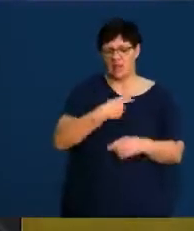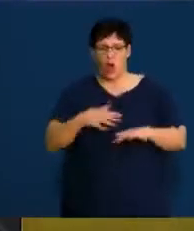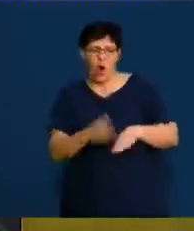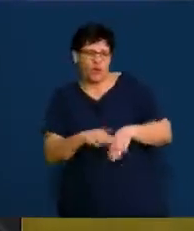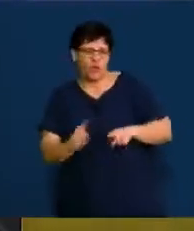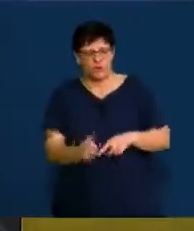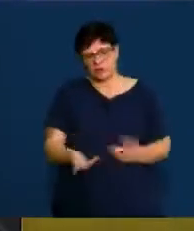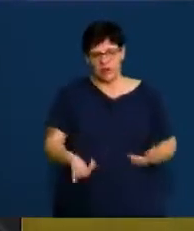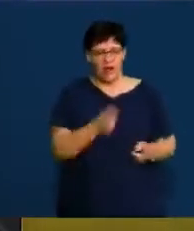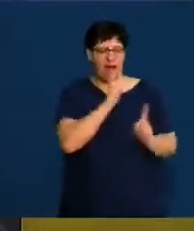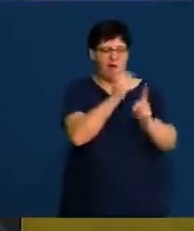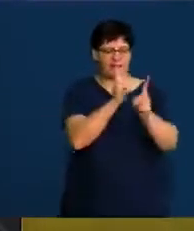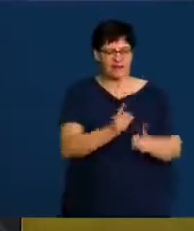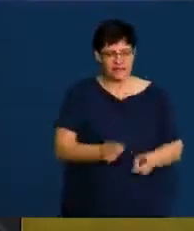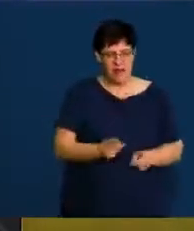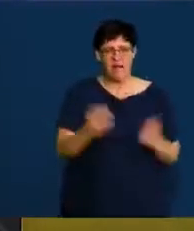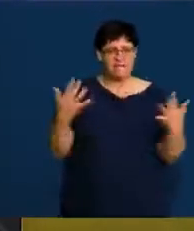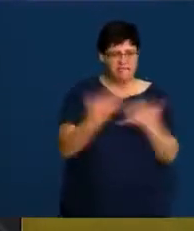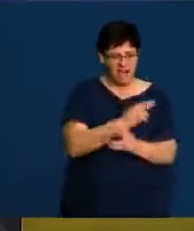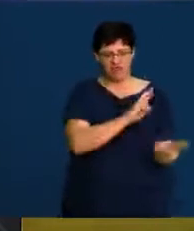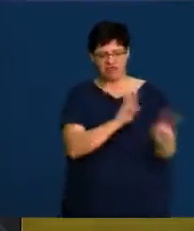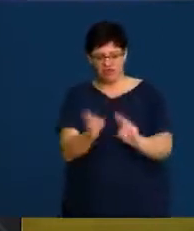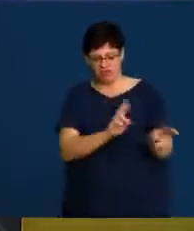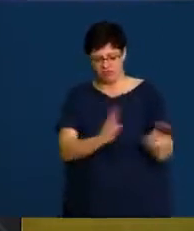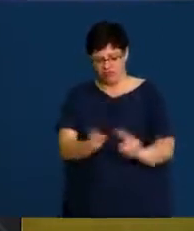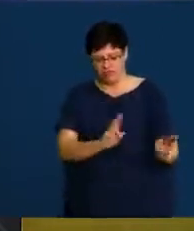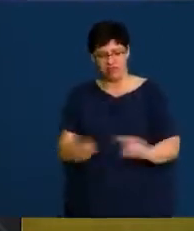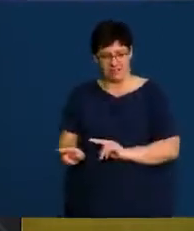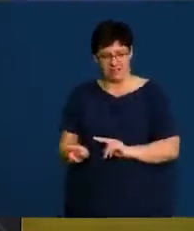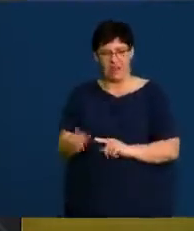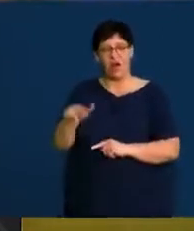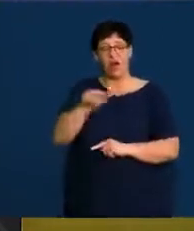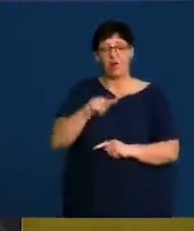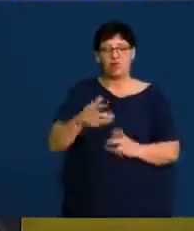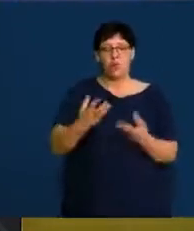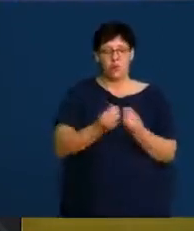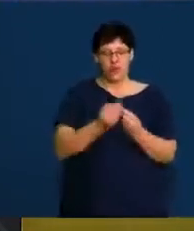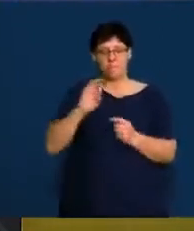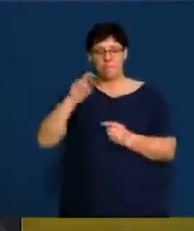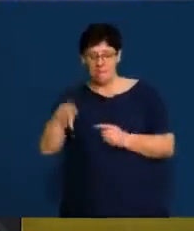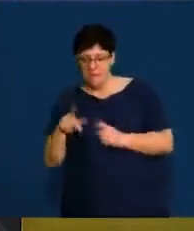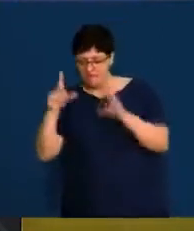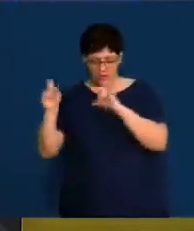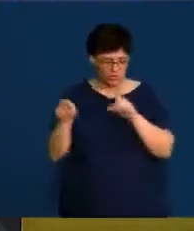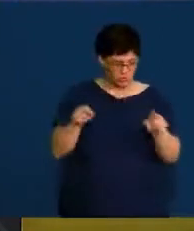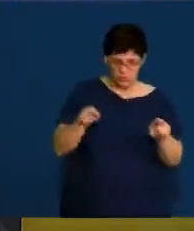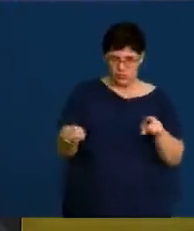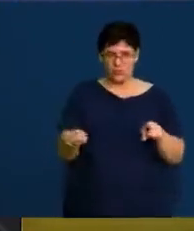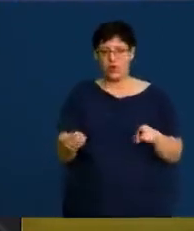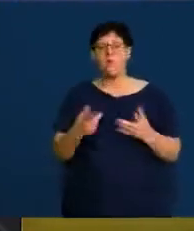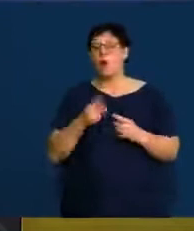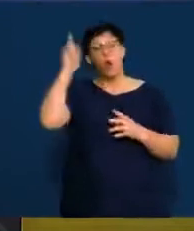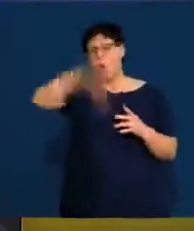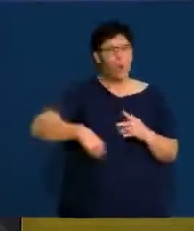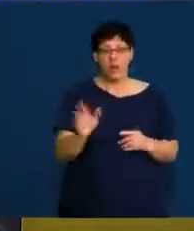answers? Quickly reference the question and the location with the map and the photograph. Don't do this for